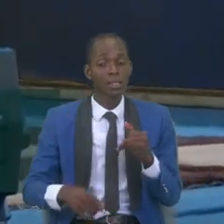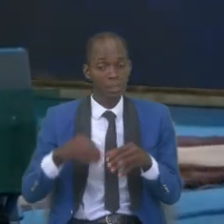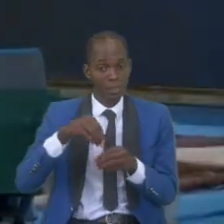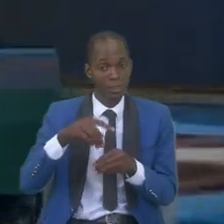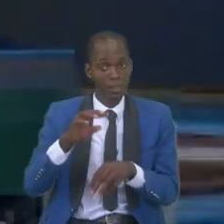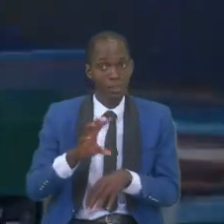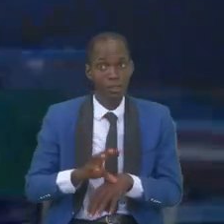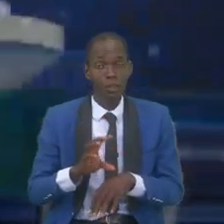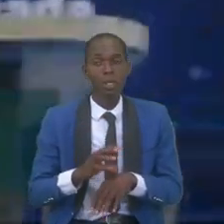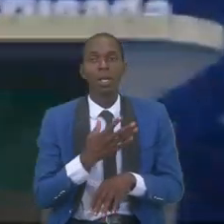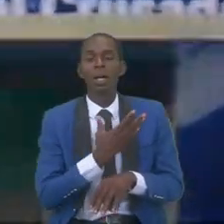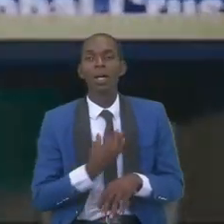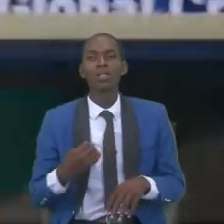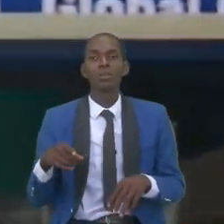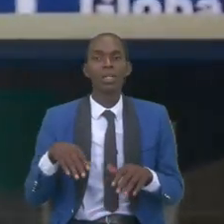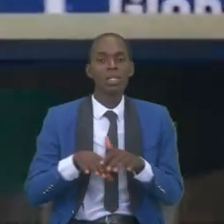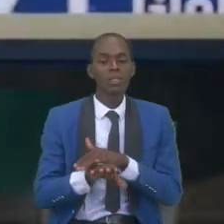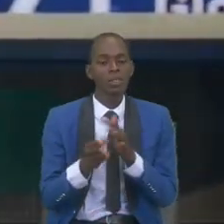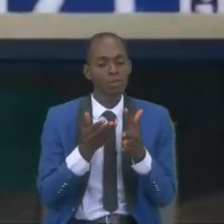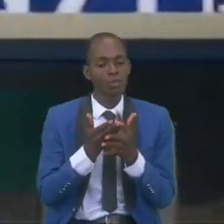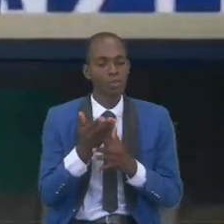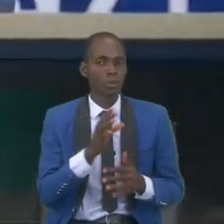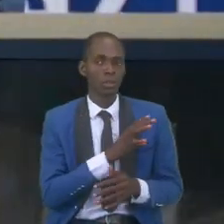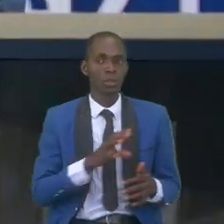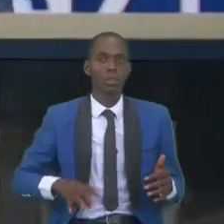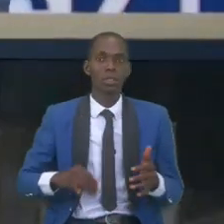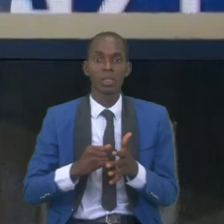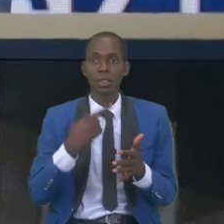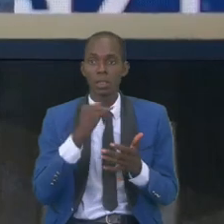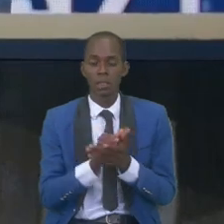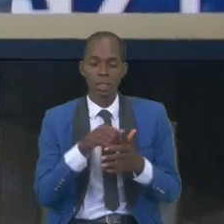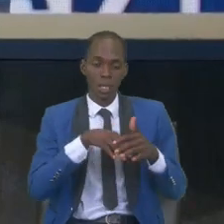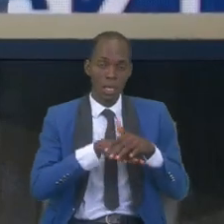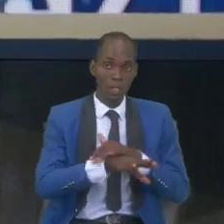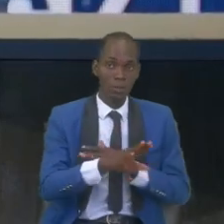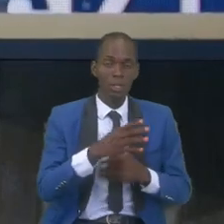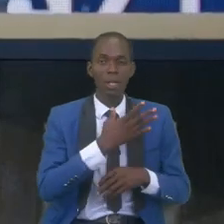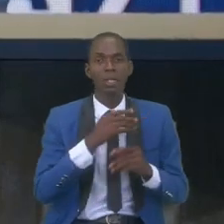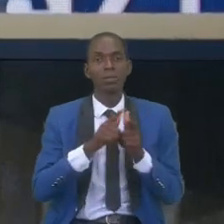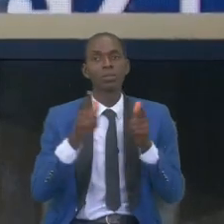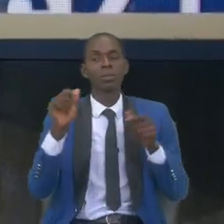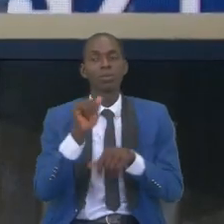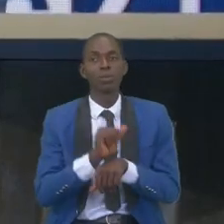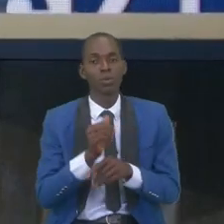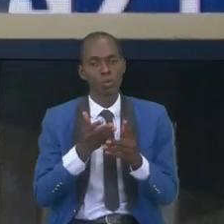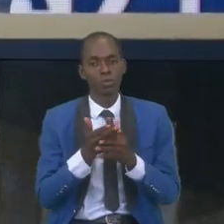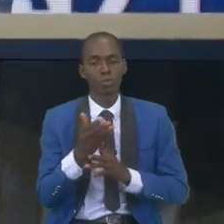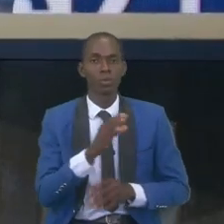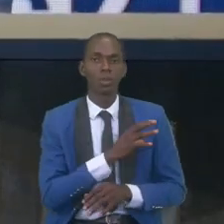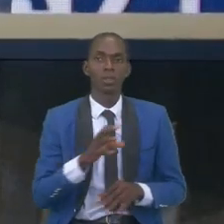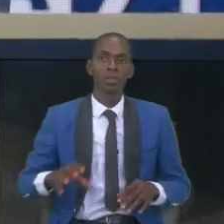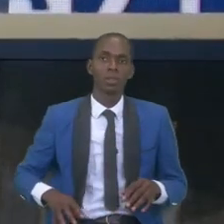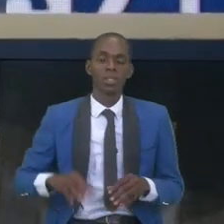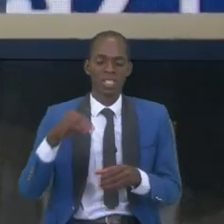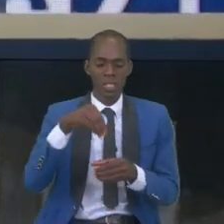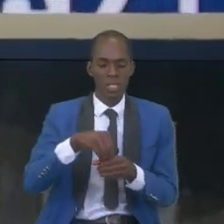we enter through Christ. It says entrance and exploits through Christ